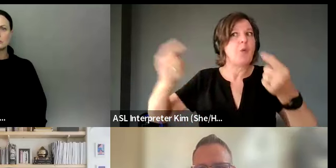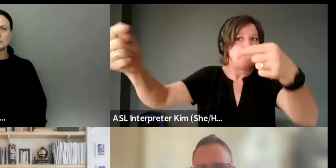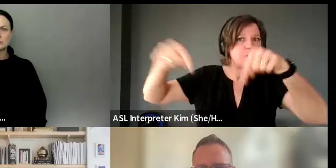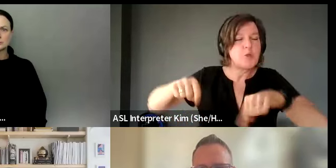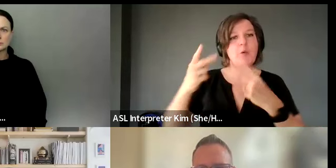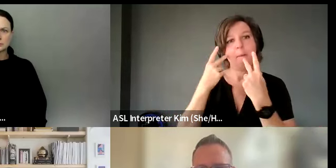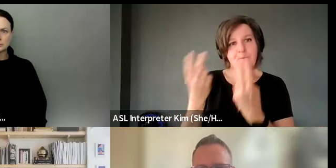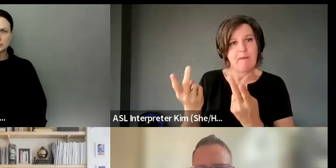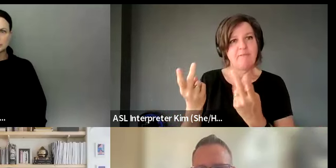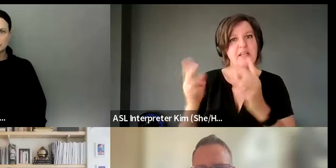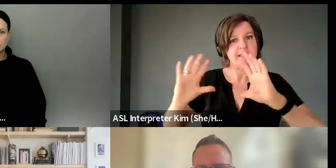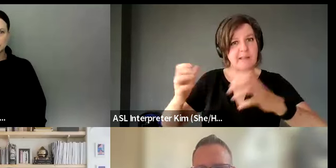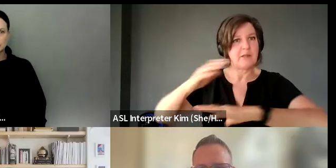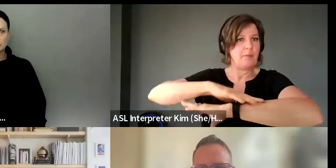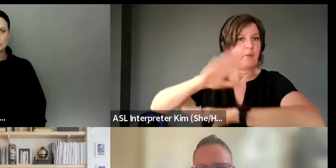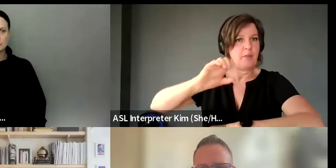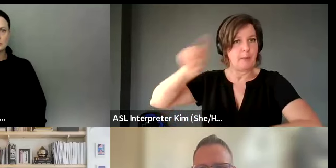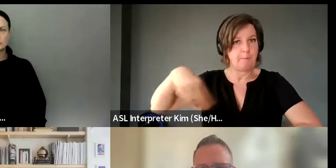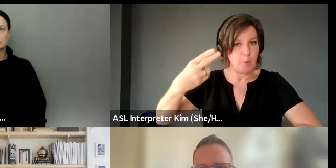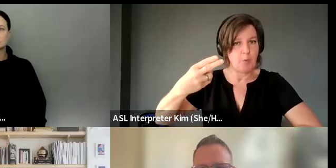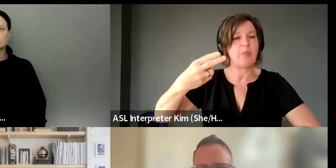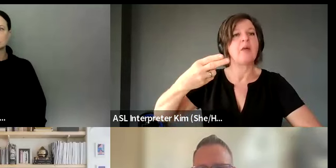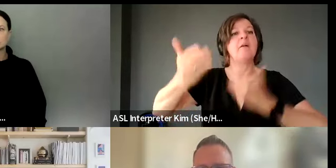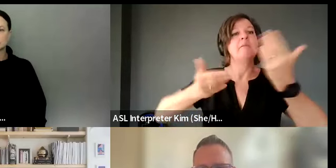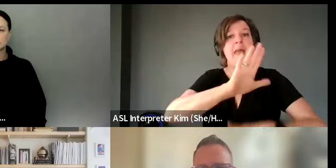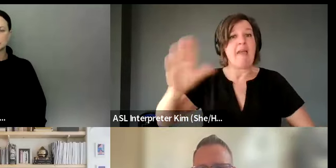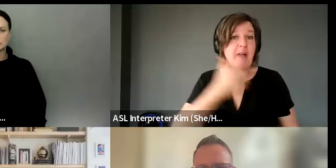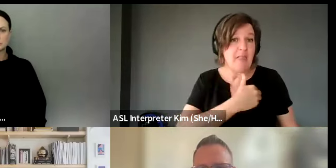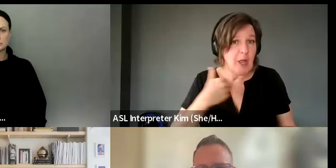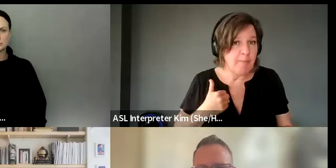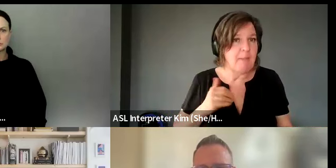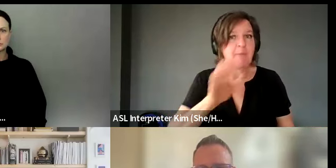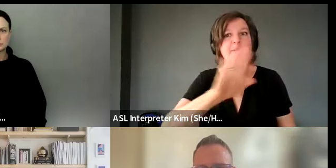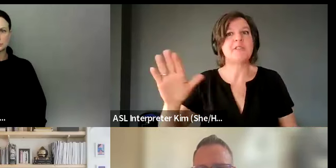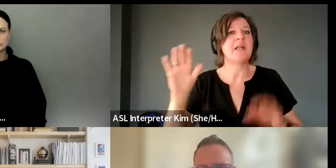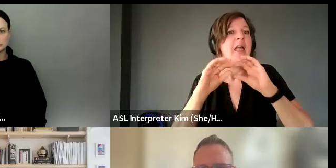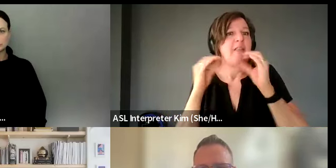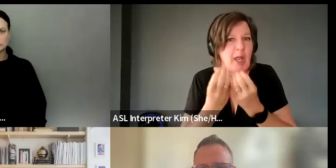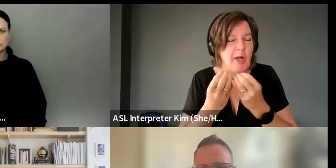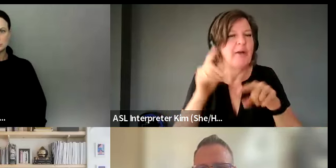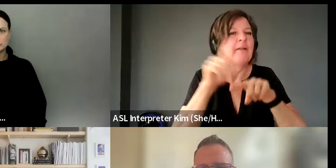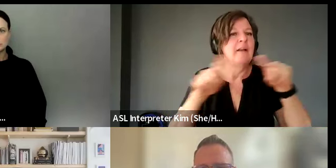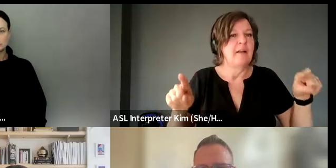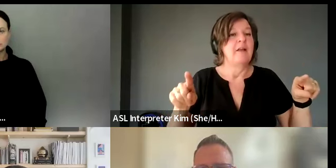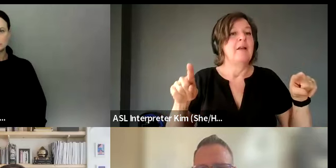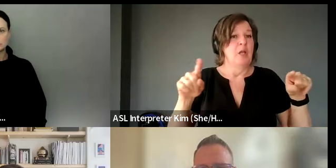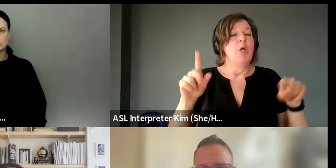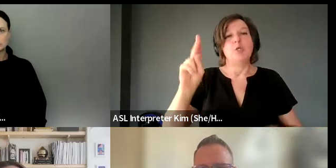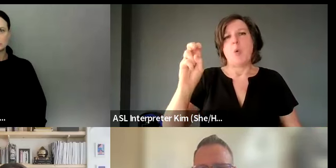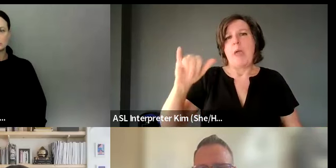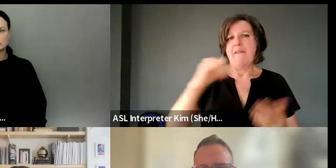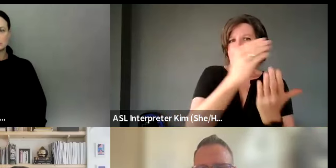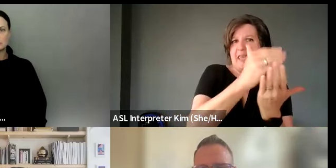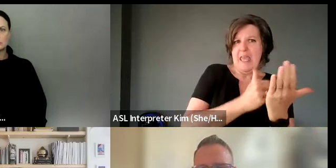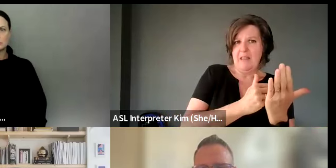their members of different organizations or different affiliations. That way there's a key list of targets